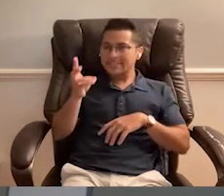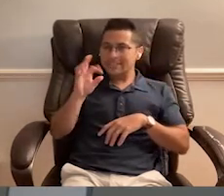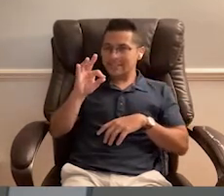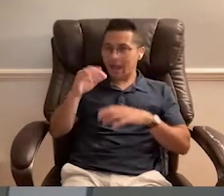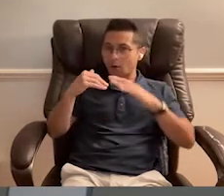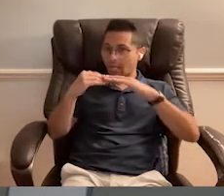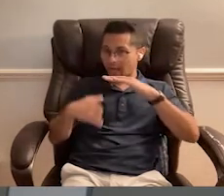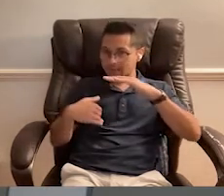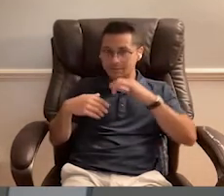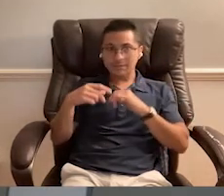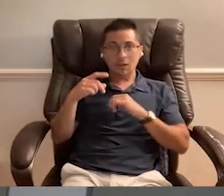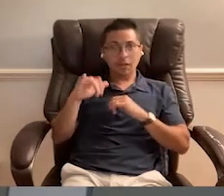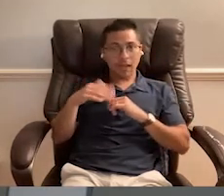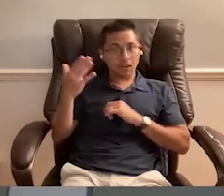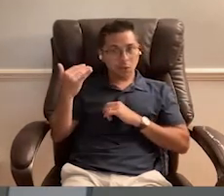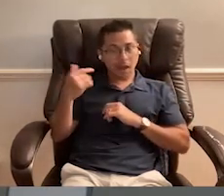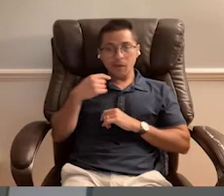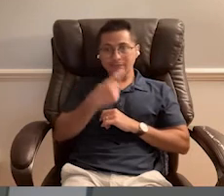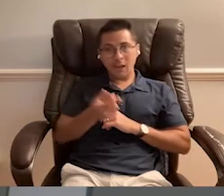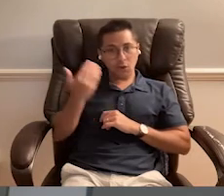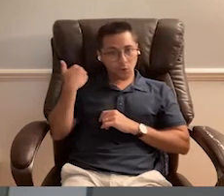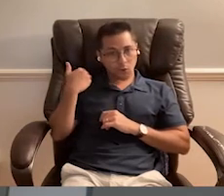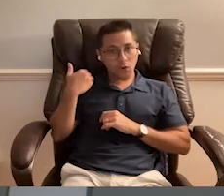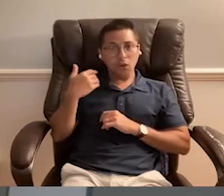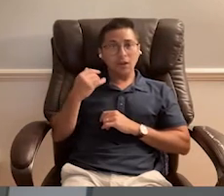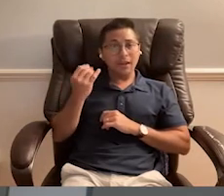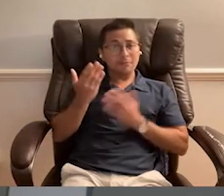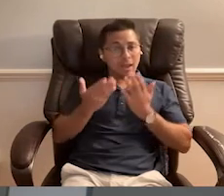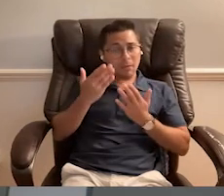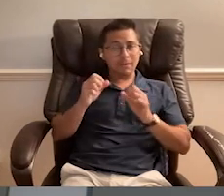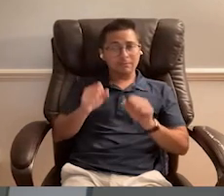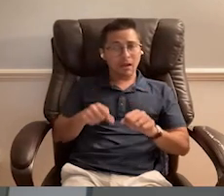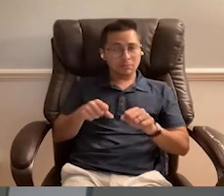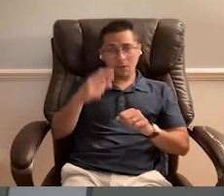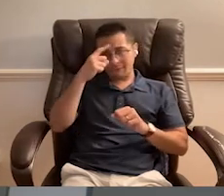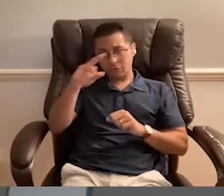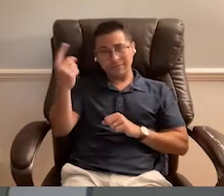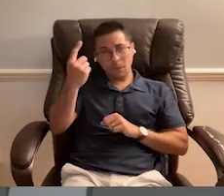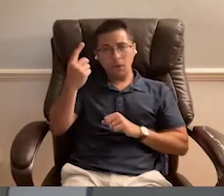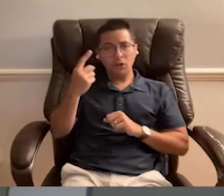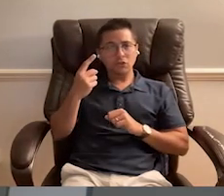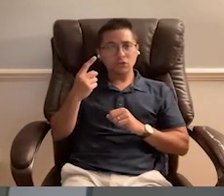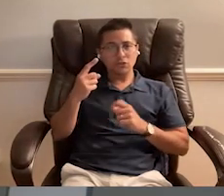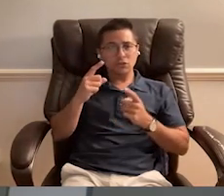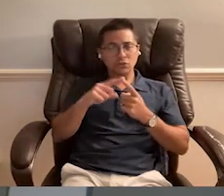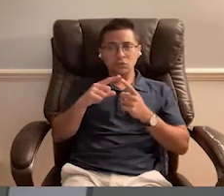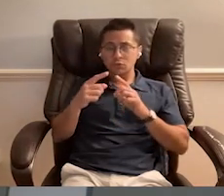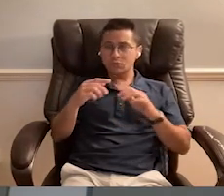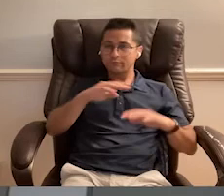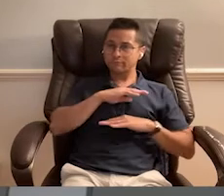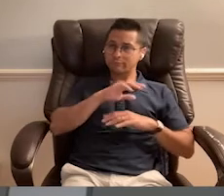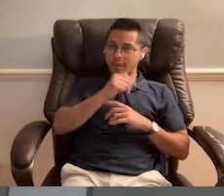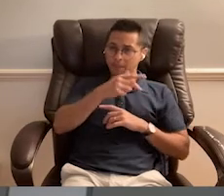an IQ of 69 or less. So this is why I was saying it may be possible